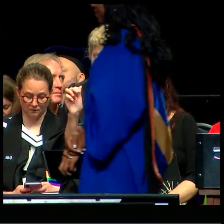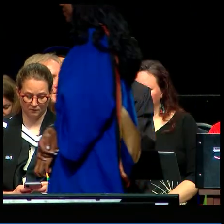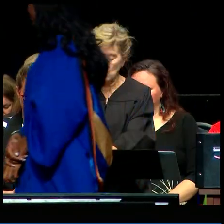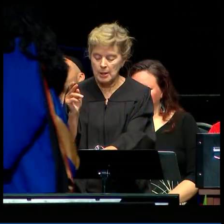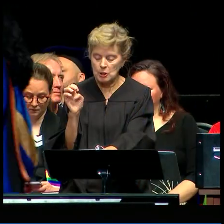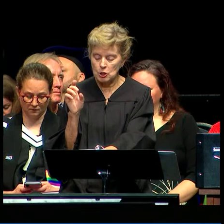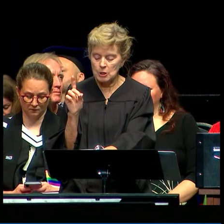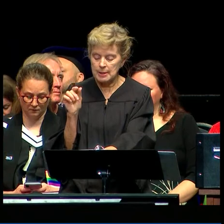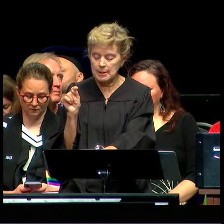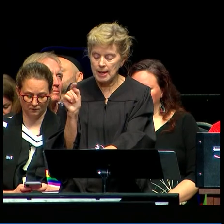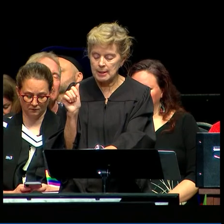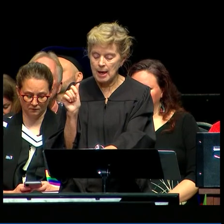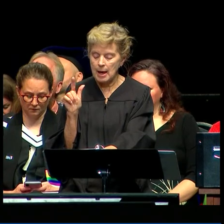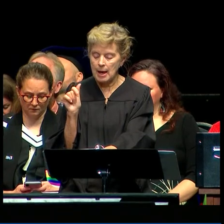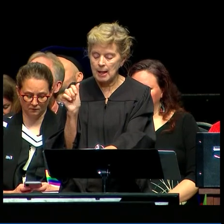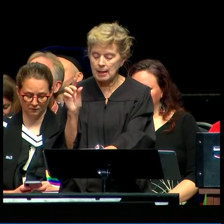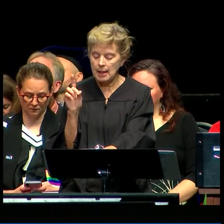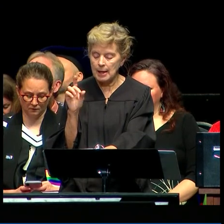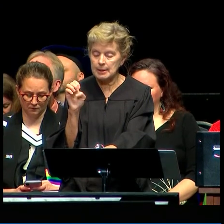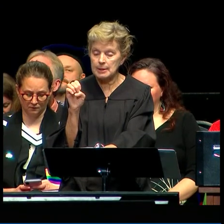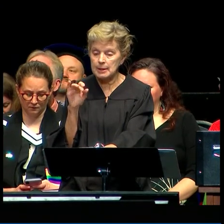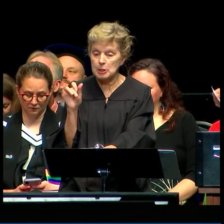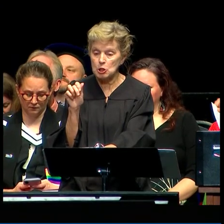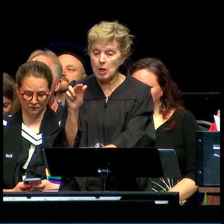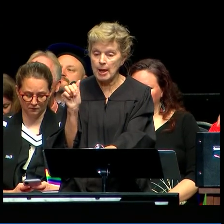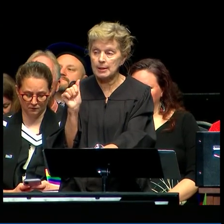Rashidat Aladejana, with distinction.